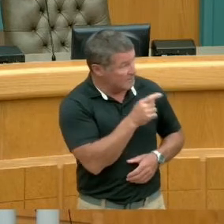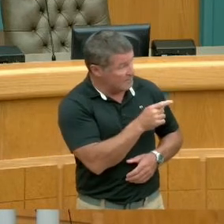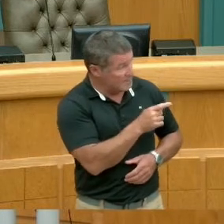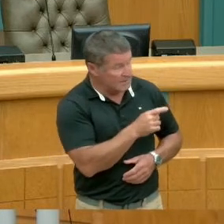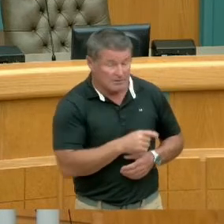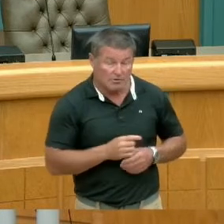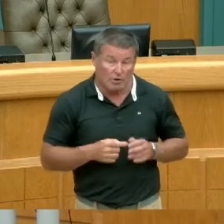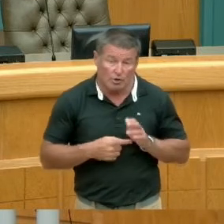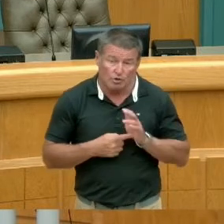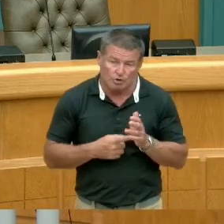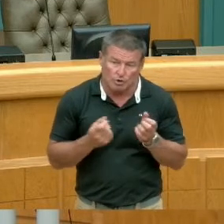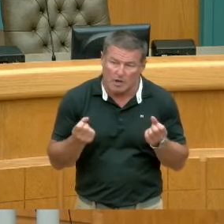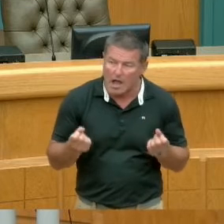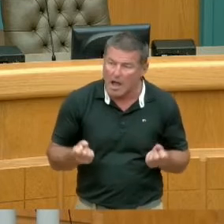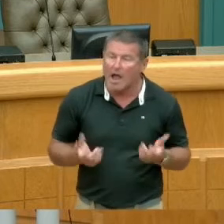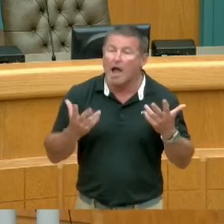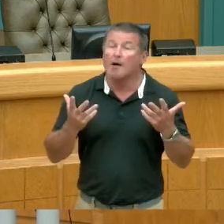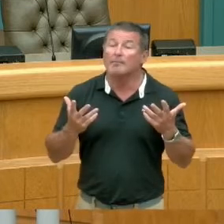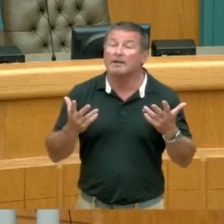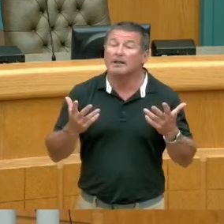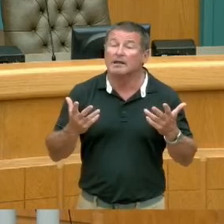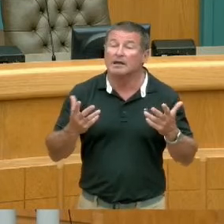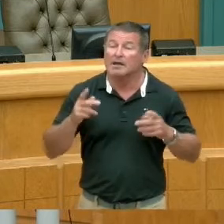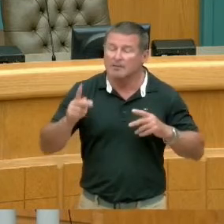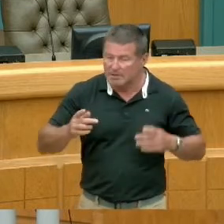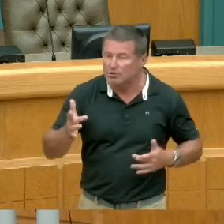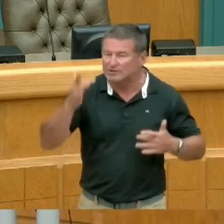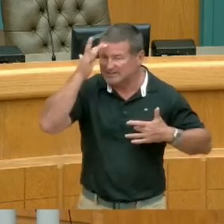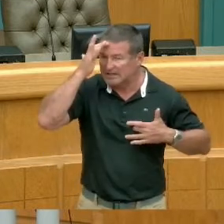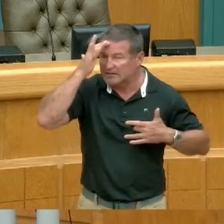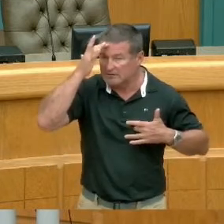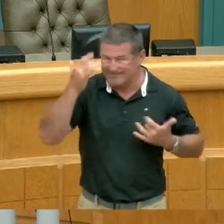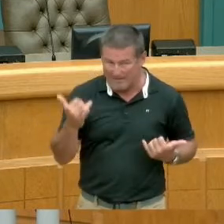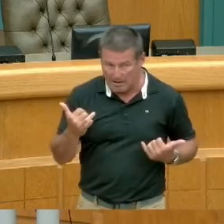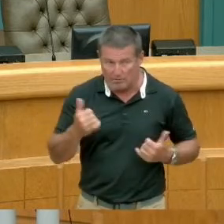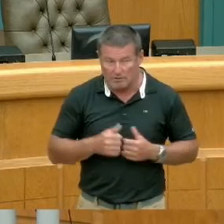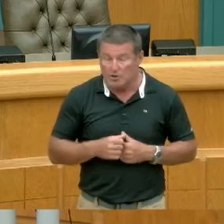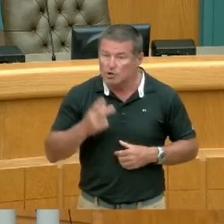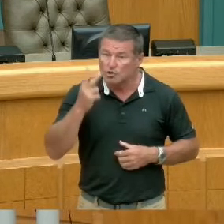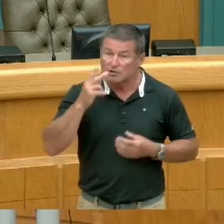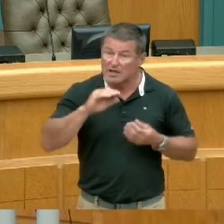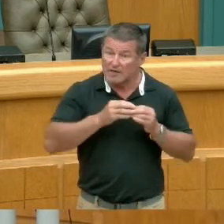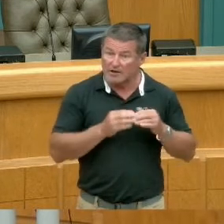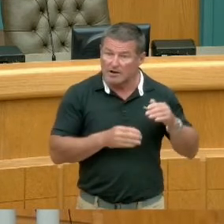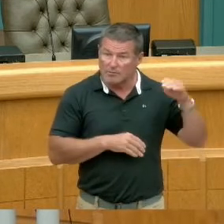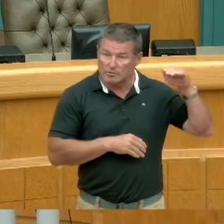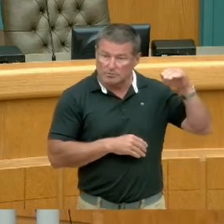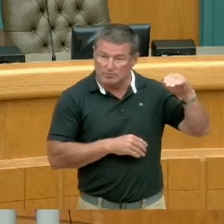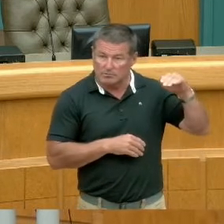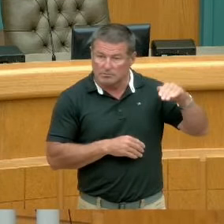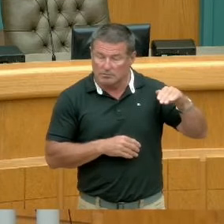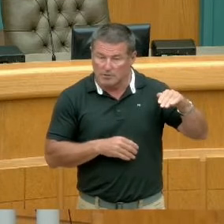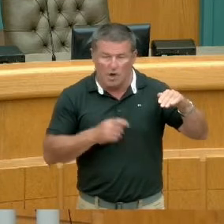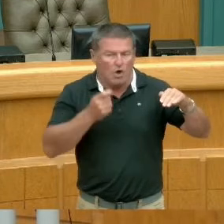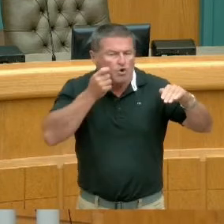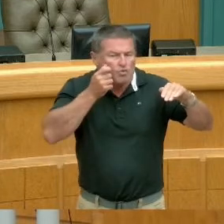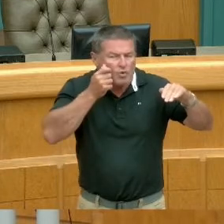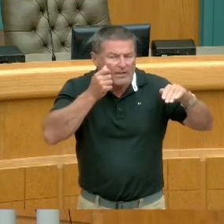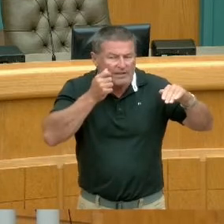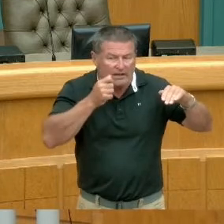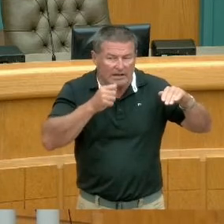of cases, number of active cases, and you can see that it's declining here recently. There was a big spike from